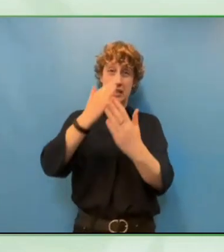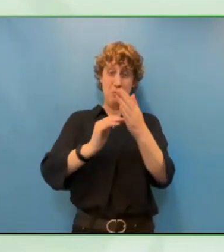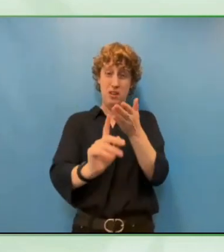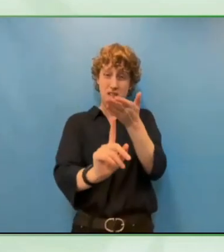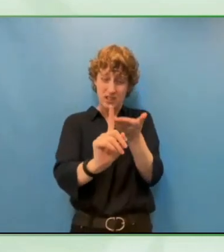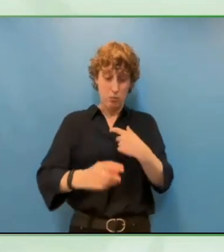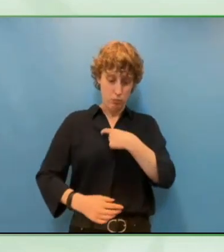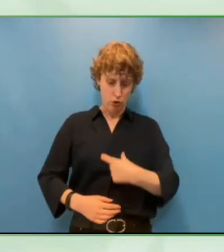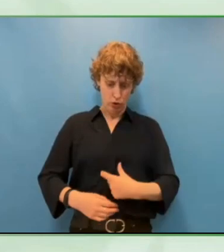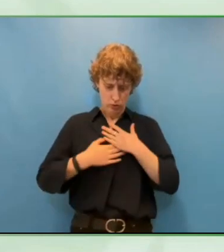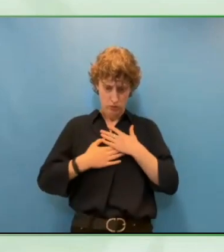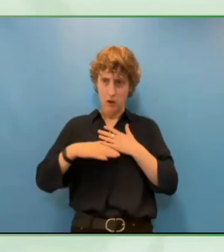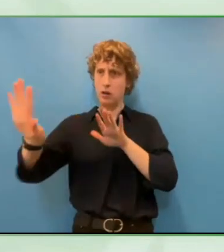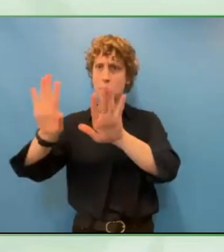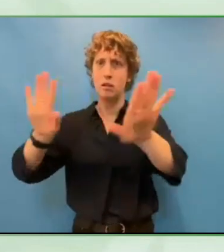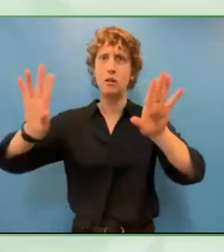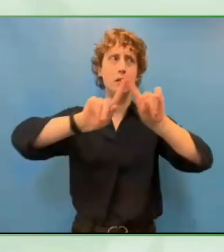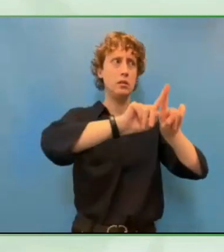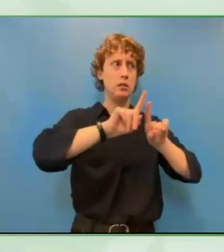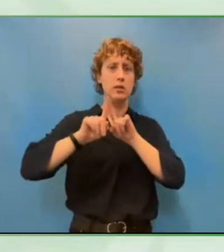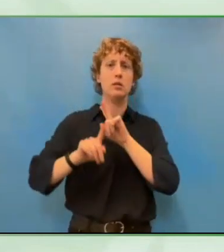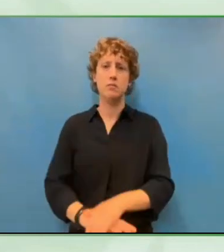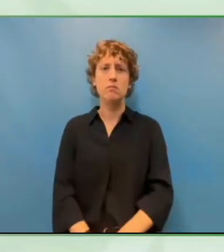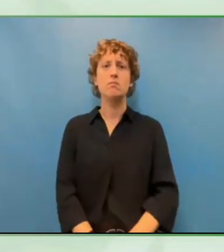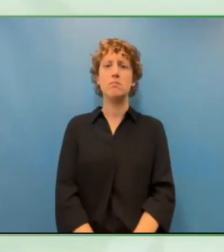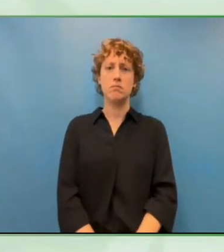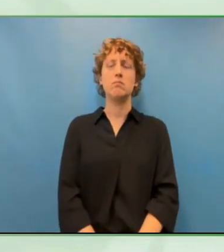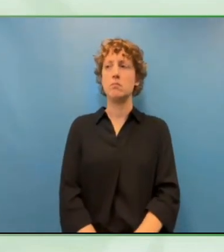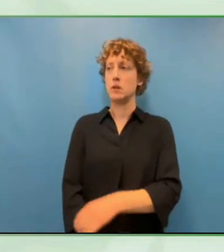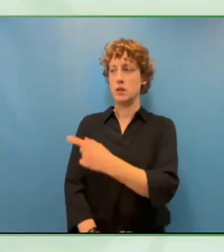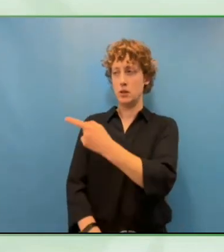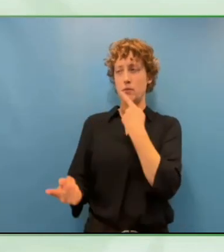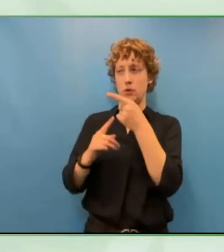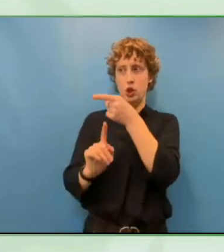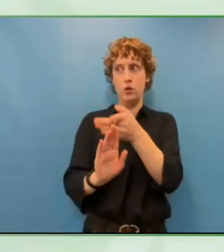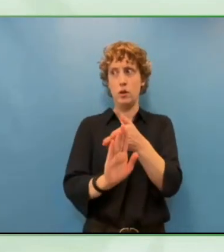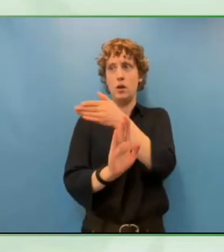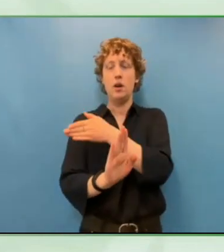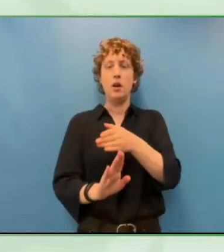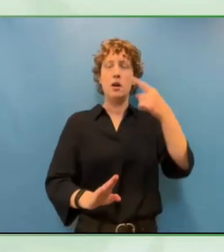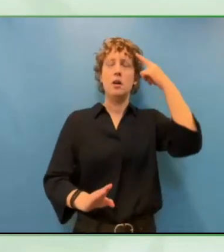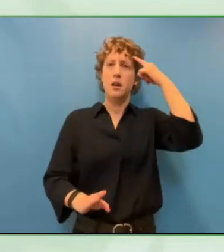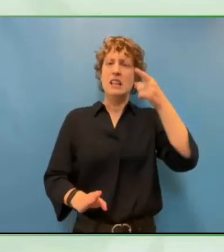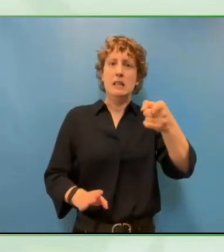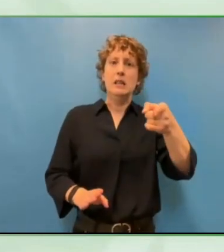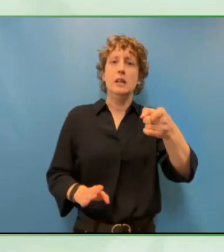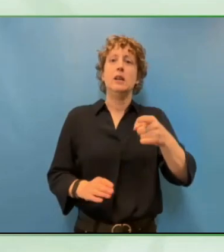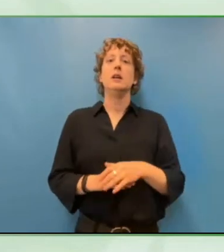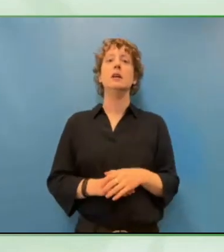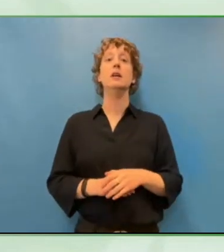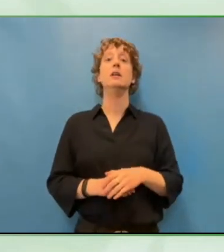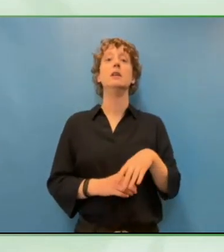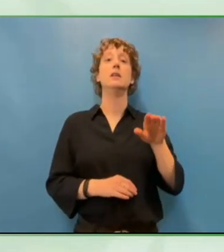conversation, sometimes if someone is really interested, they invite